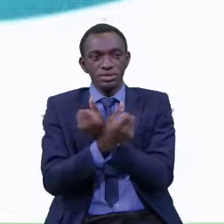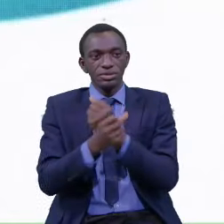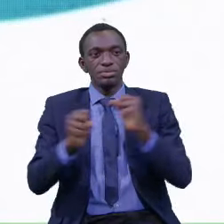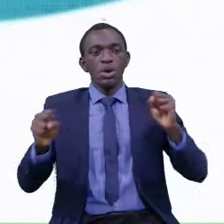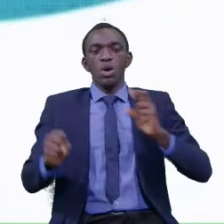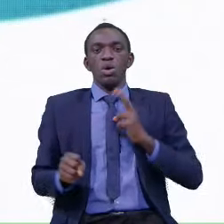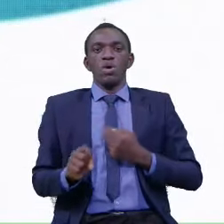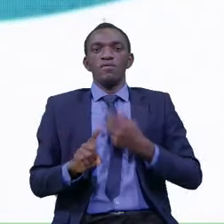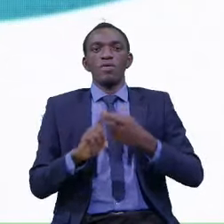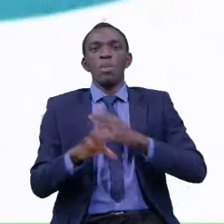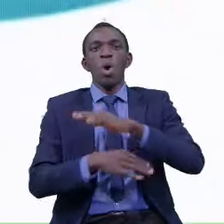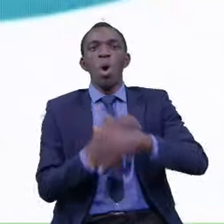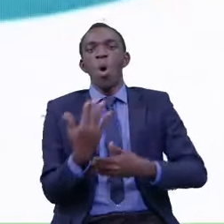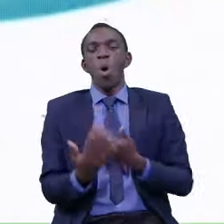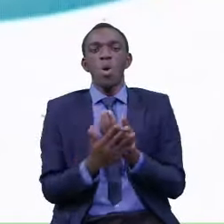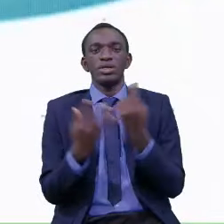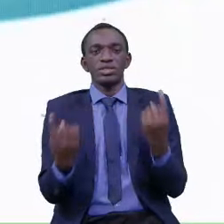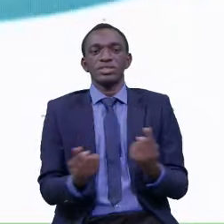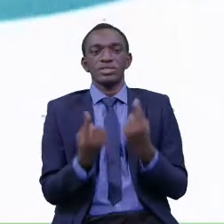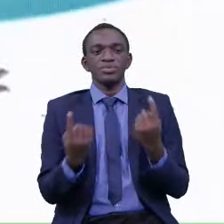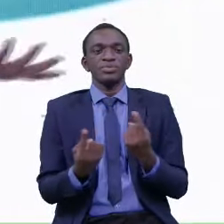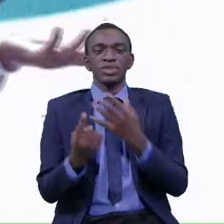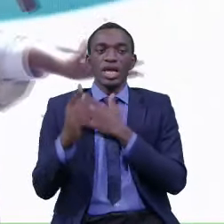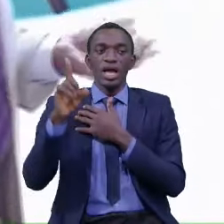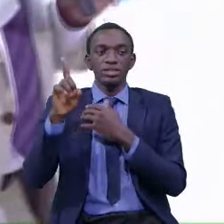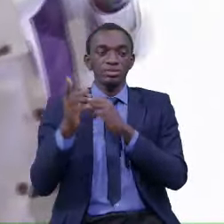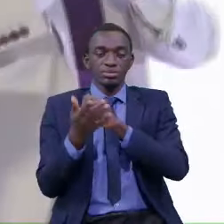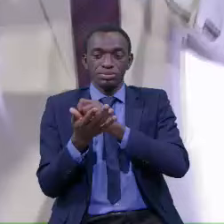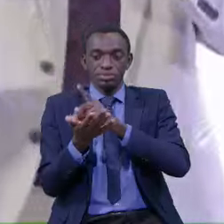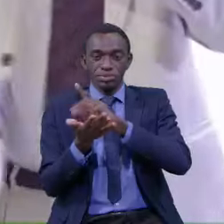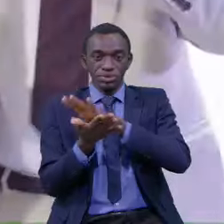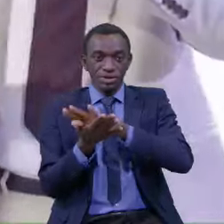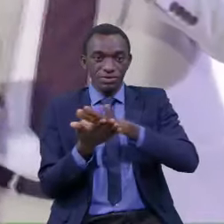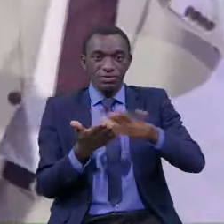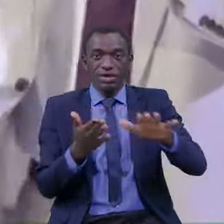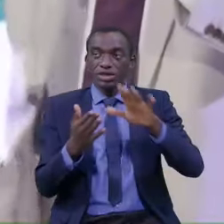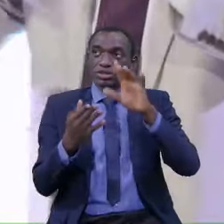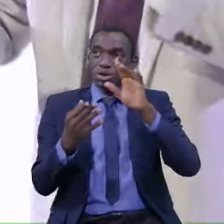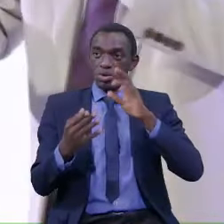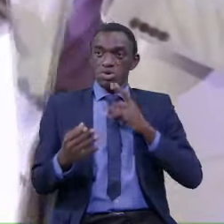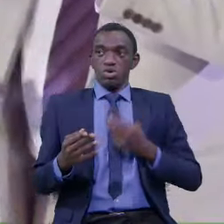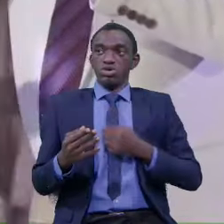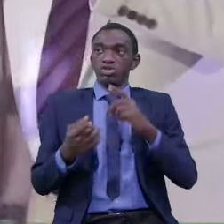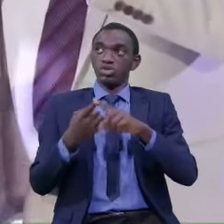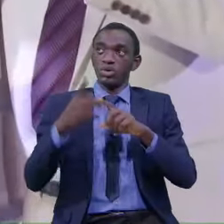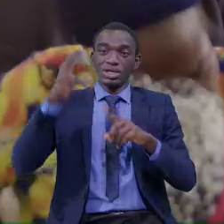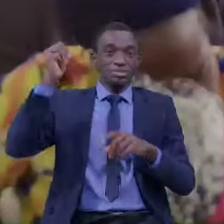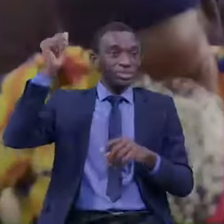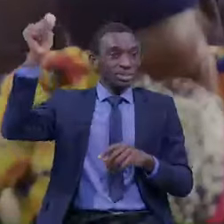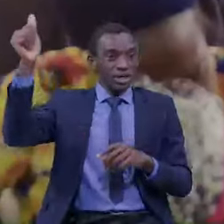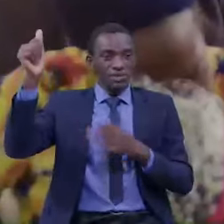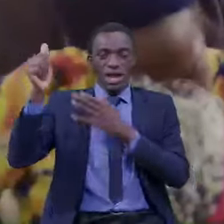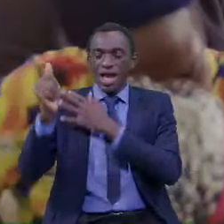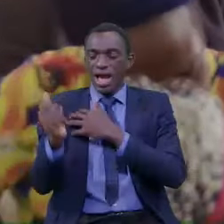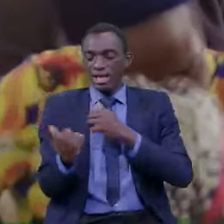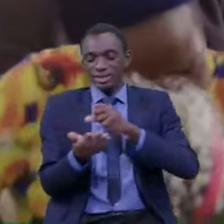all iniquity and purify unto himself and sanctify unto